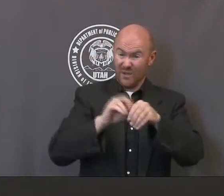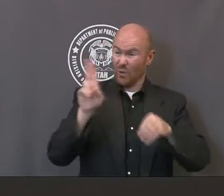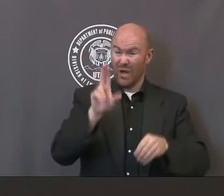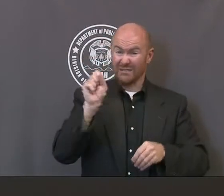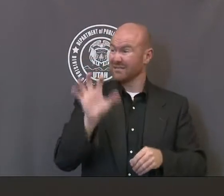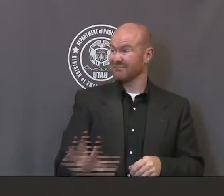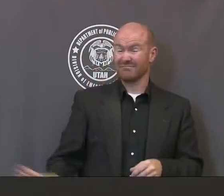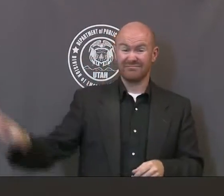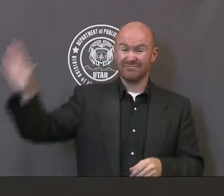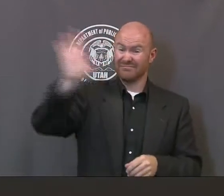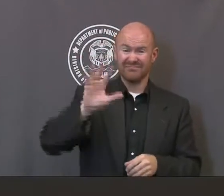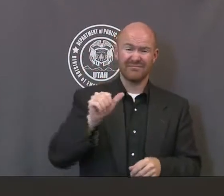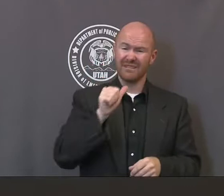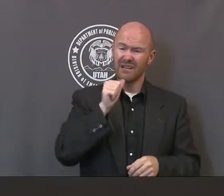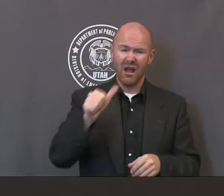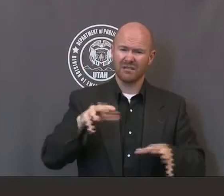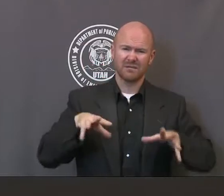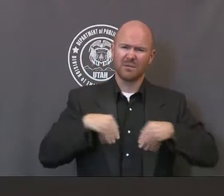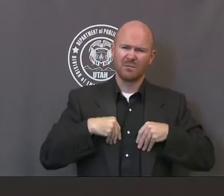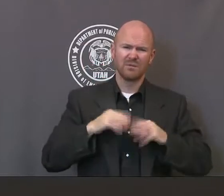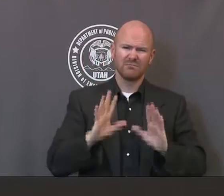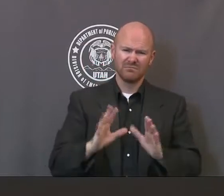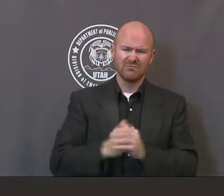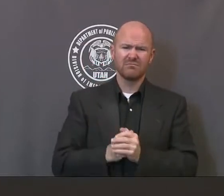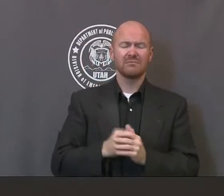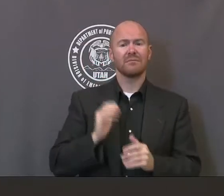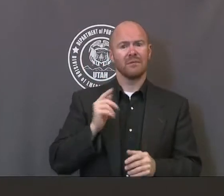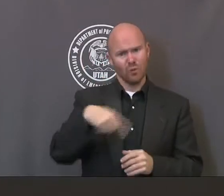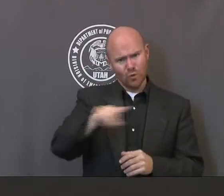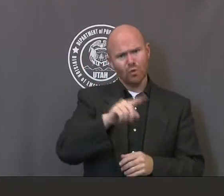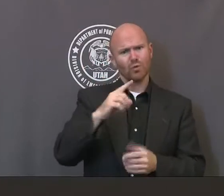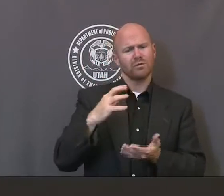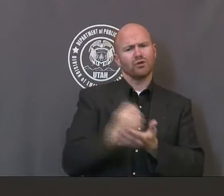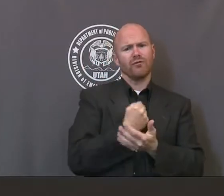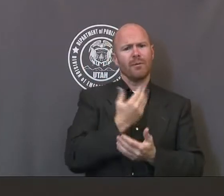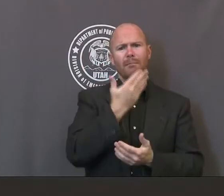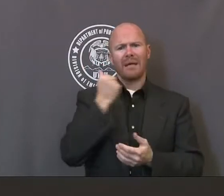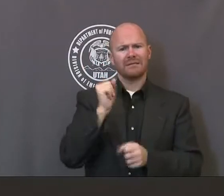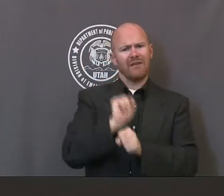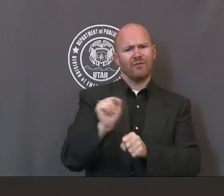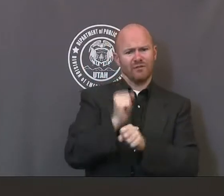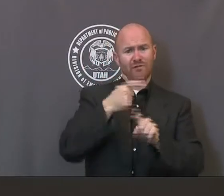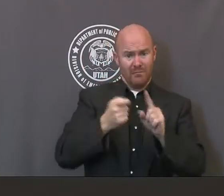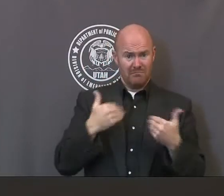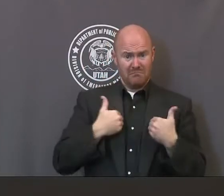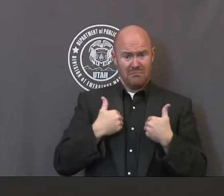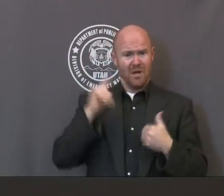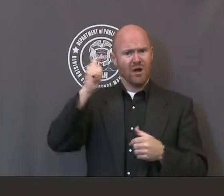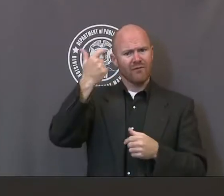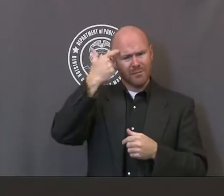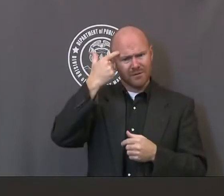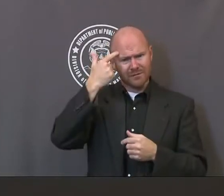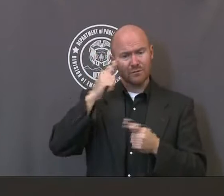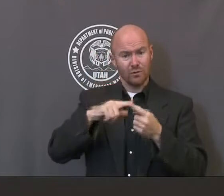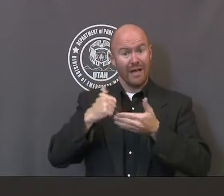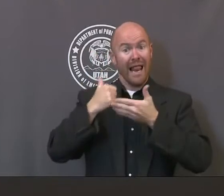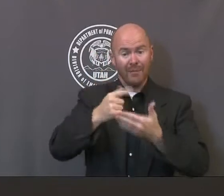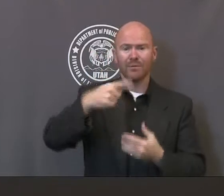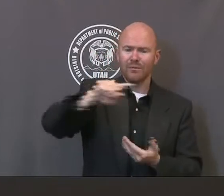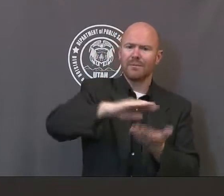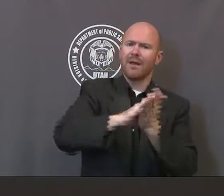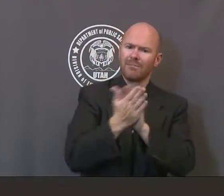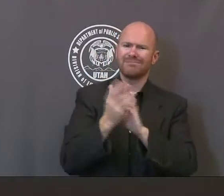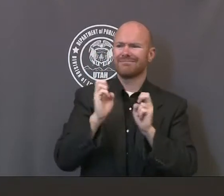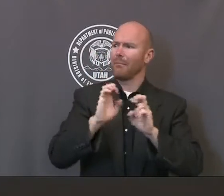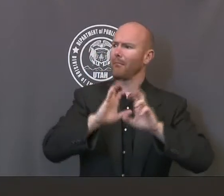and your families deserve good health and the best efforts from the government to help you to go back to normal activities as soon as is